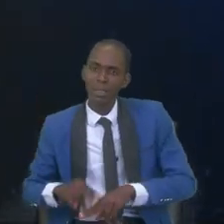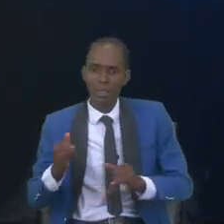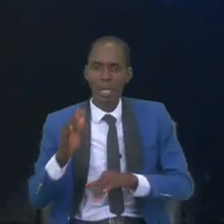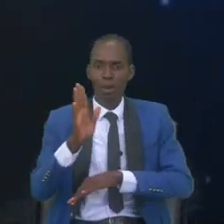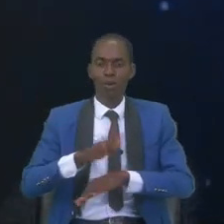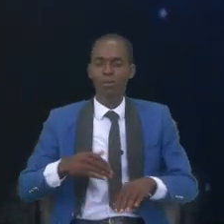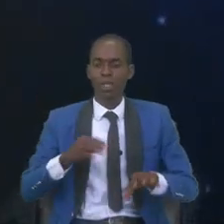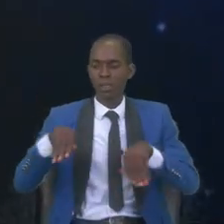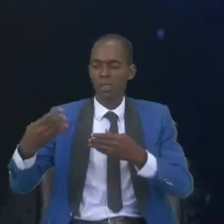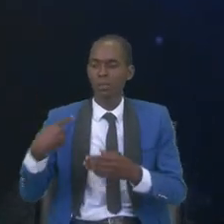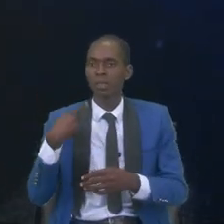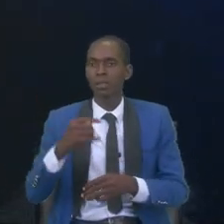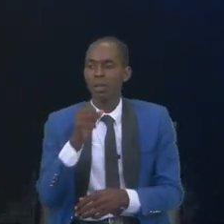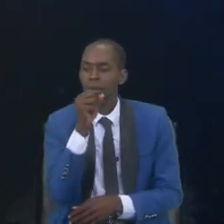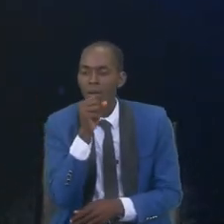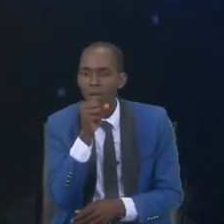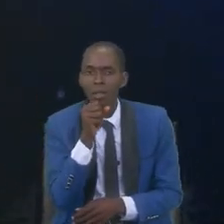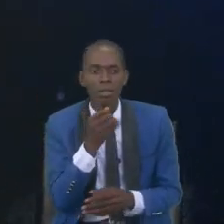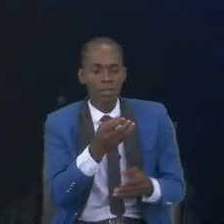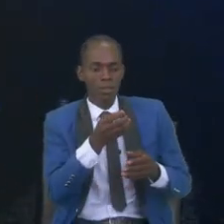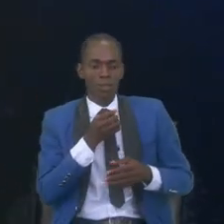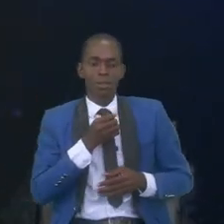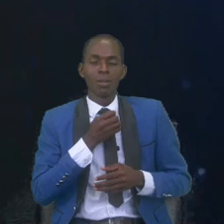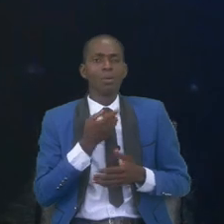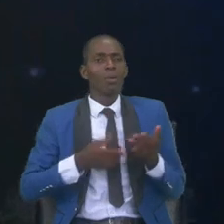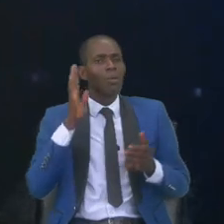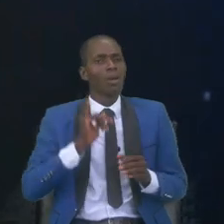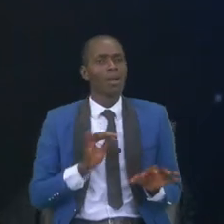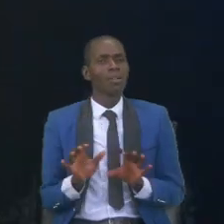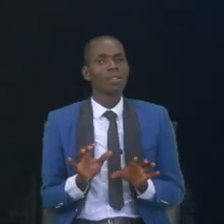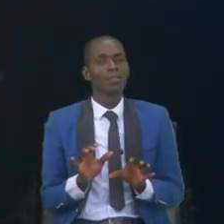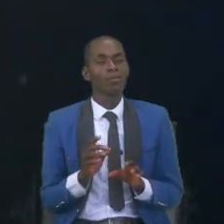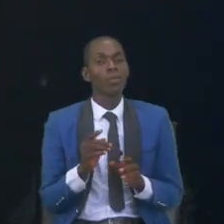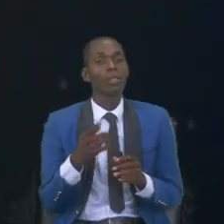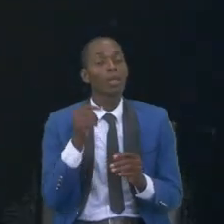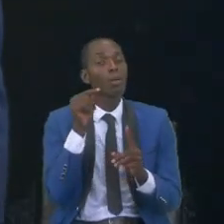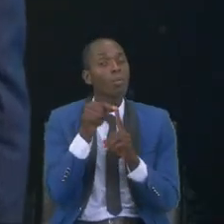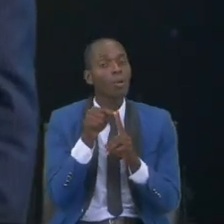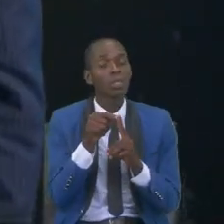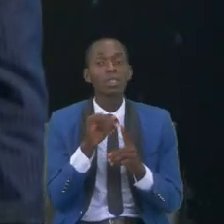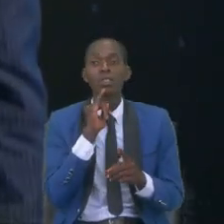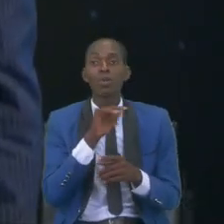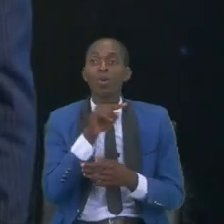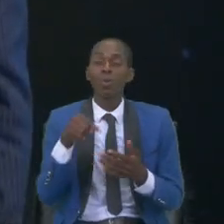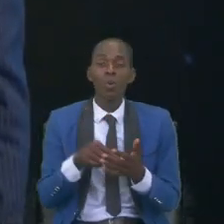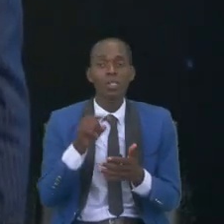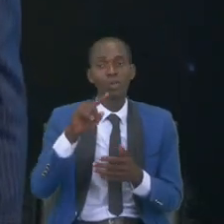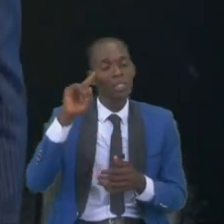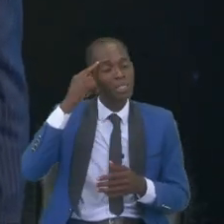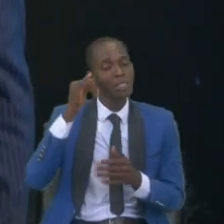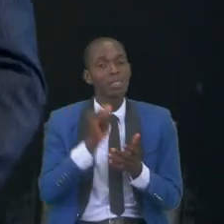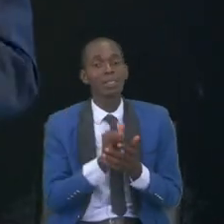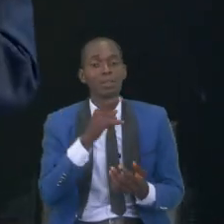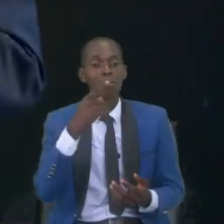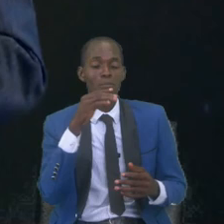me the microphone. What will I do? The point is, once you think the official preacher is there, is